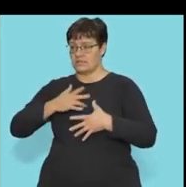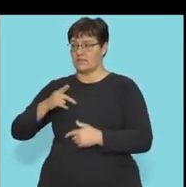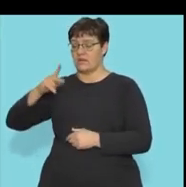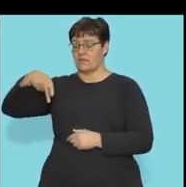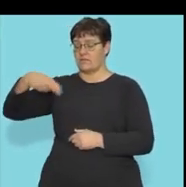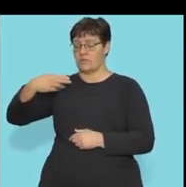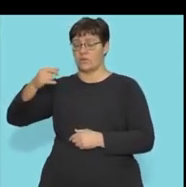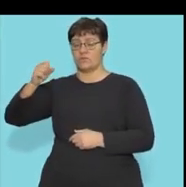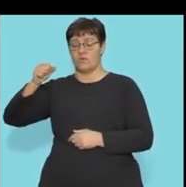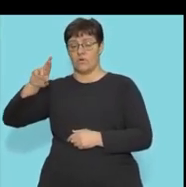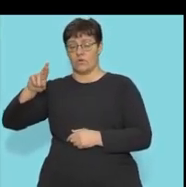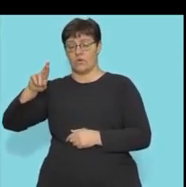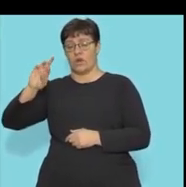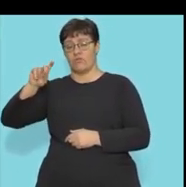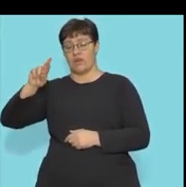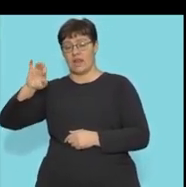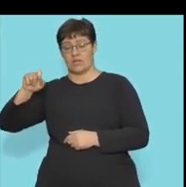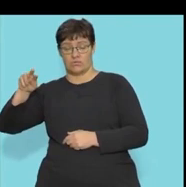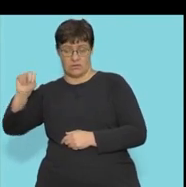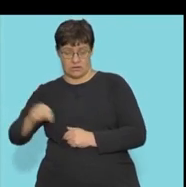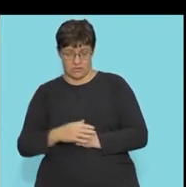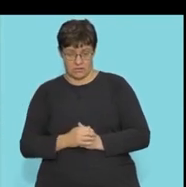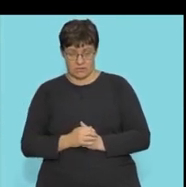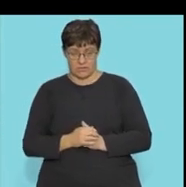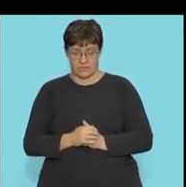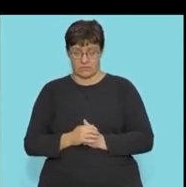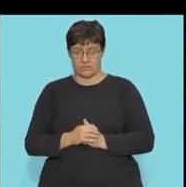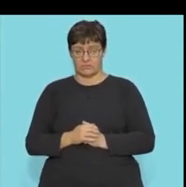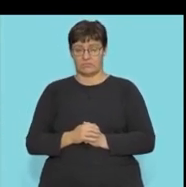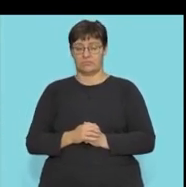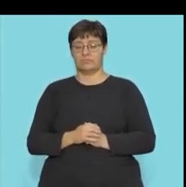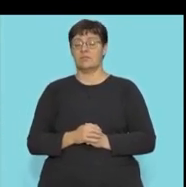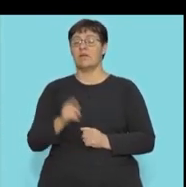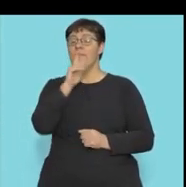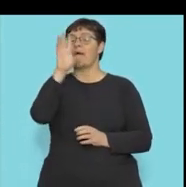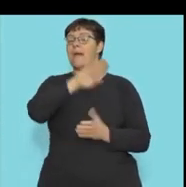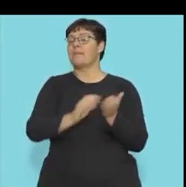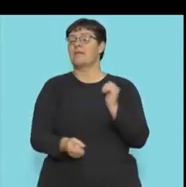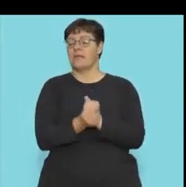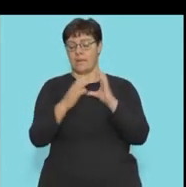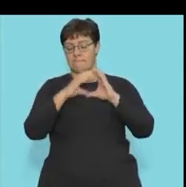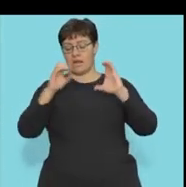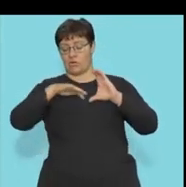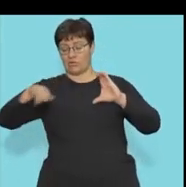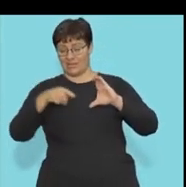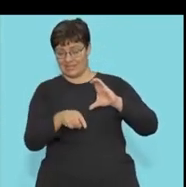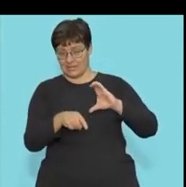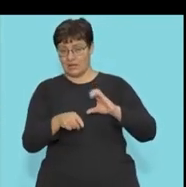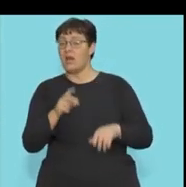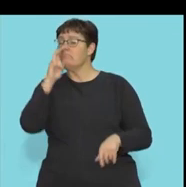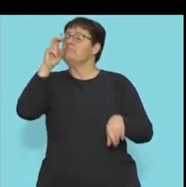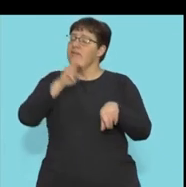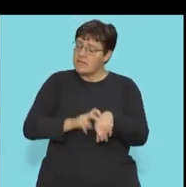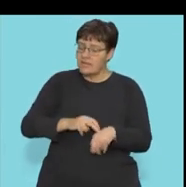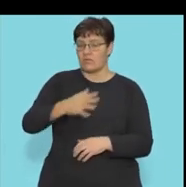oxidative phosphorylation. So guys, this takes place again inside the mitochondria and